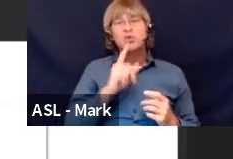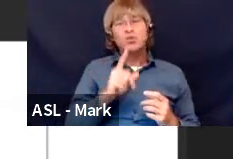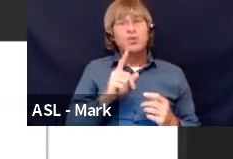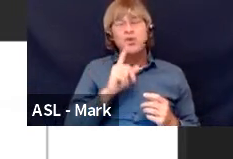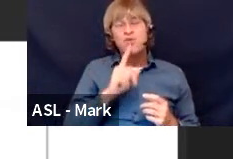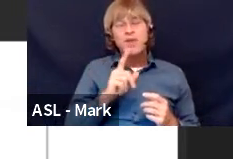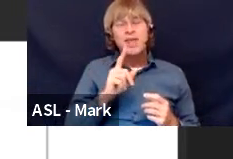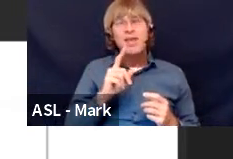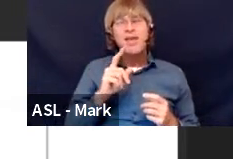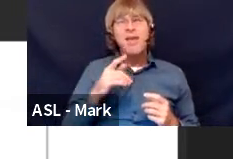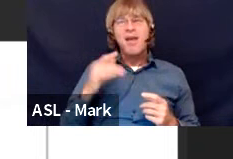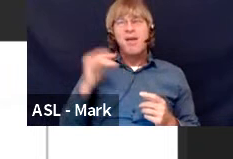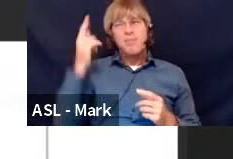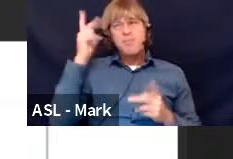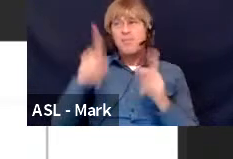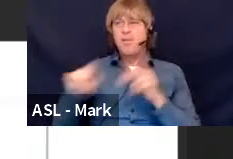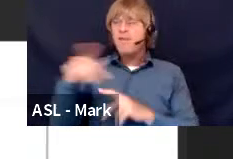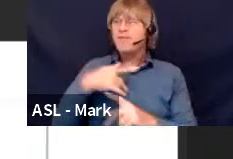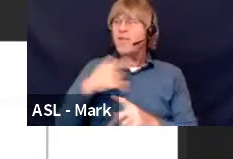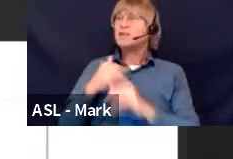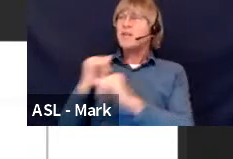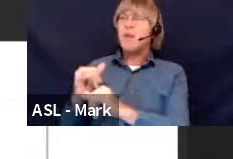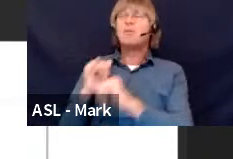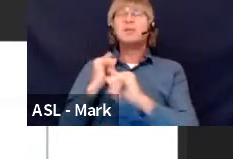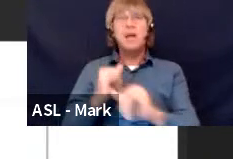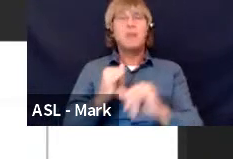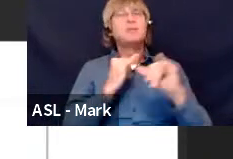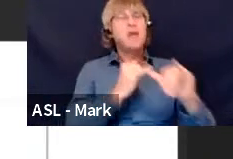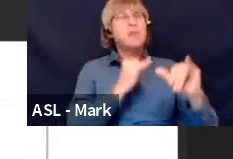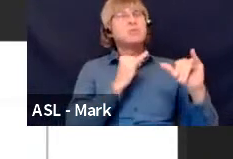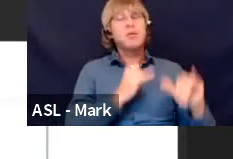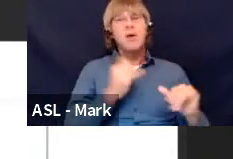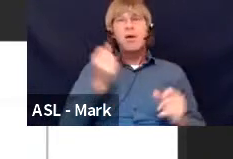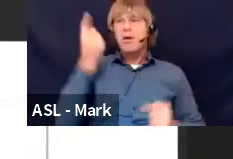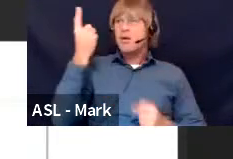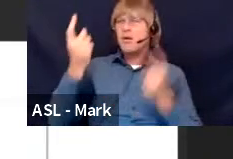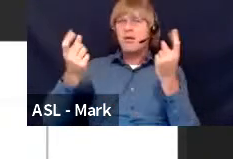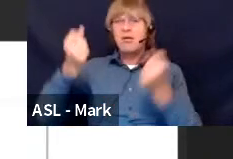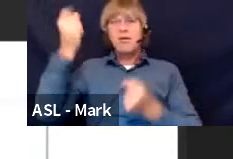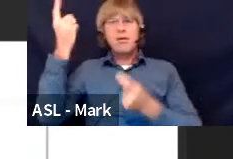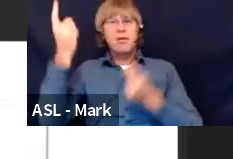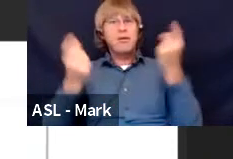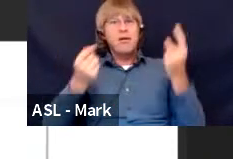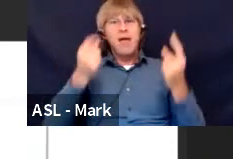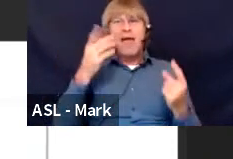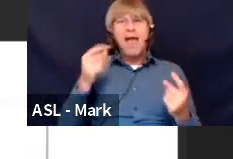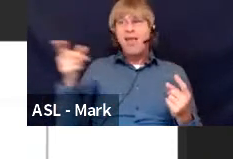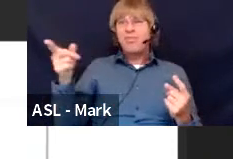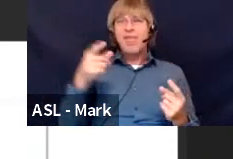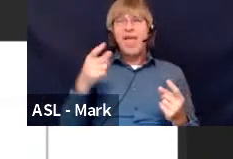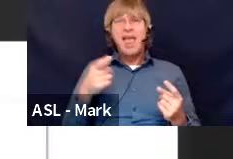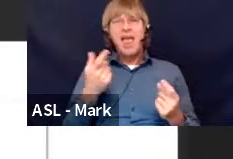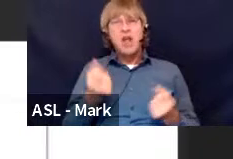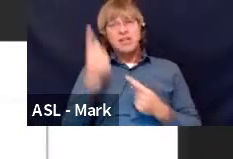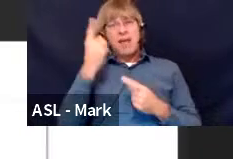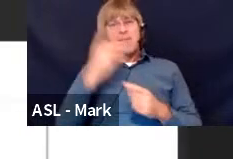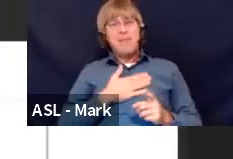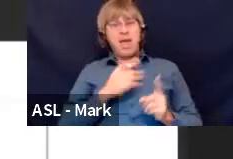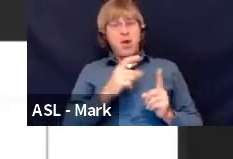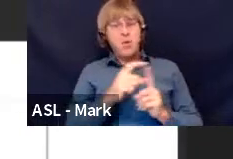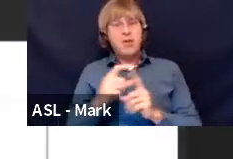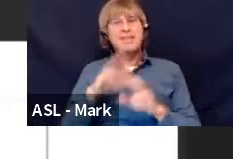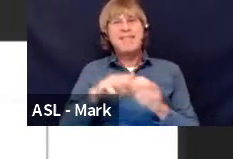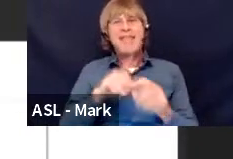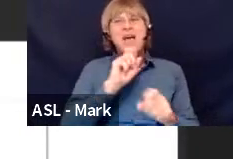really resonating with people, so much that they were resonating more with my words than